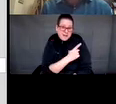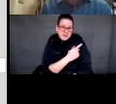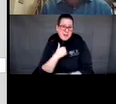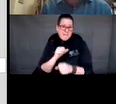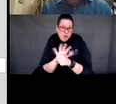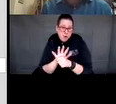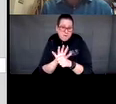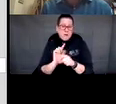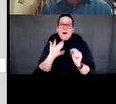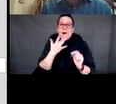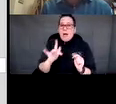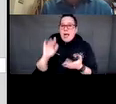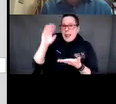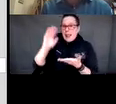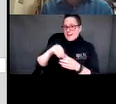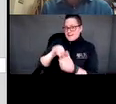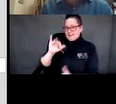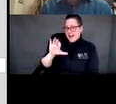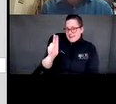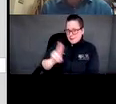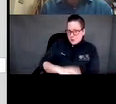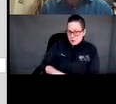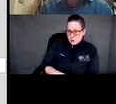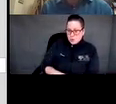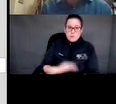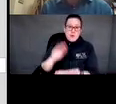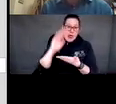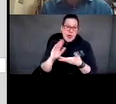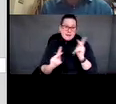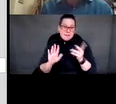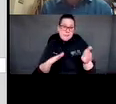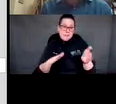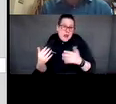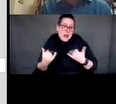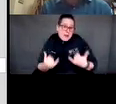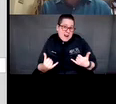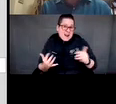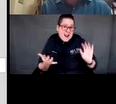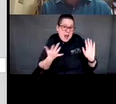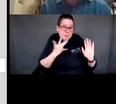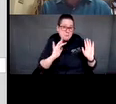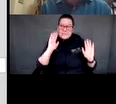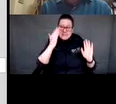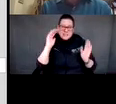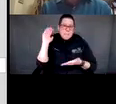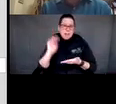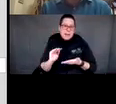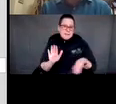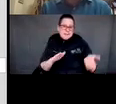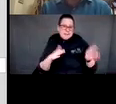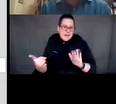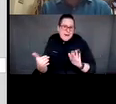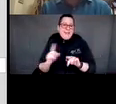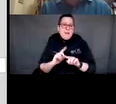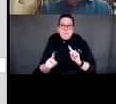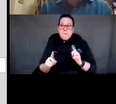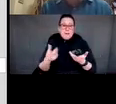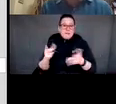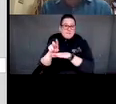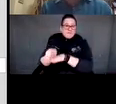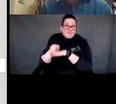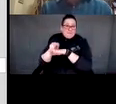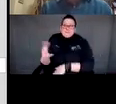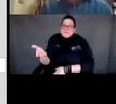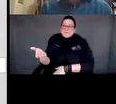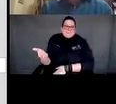in the ICUs, a lot fewer people dying right now, at least. The mortality rate's a lot less, but they're taking up beds. So guess